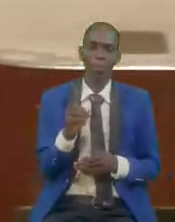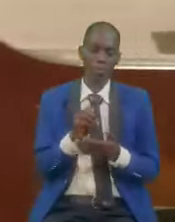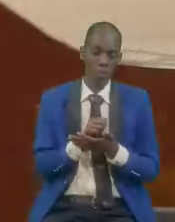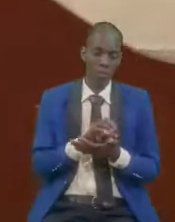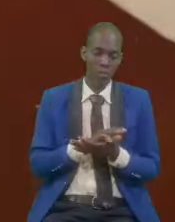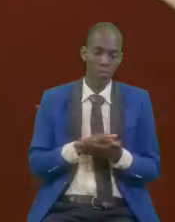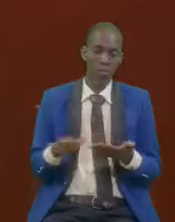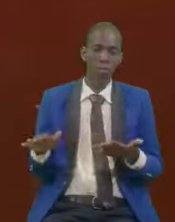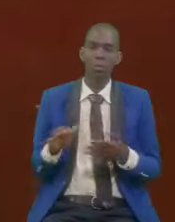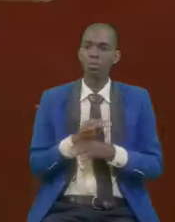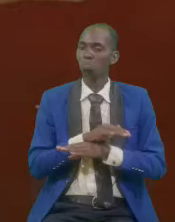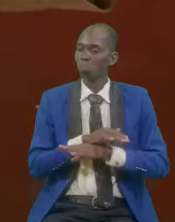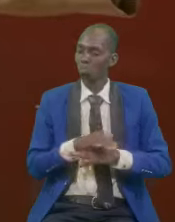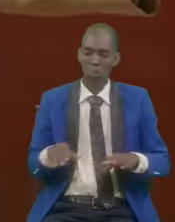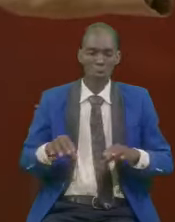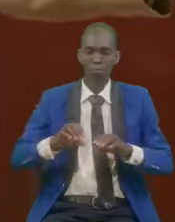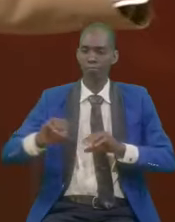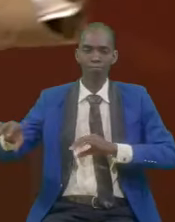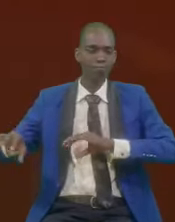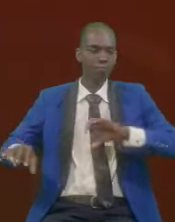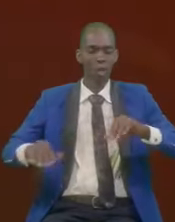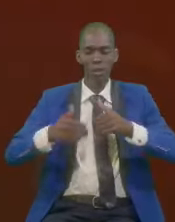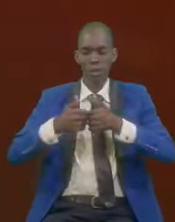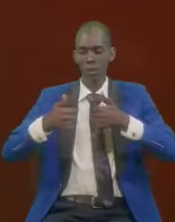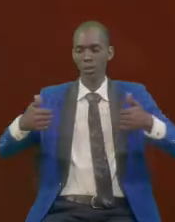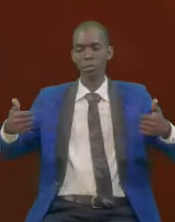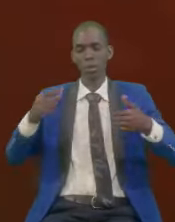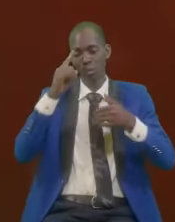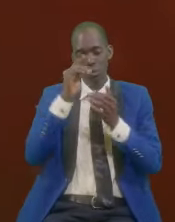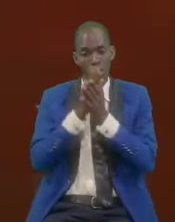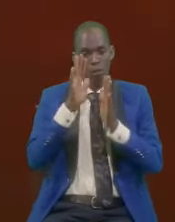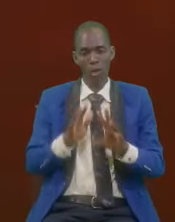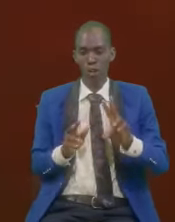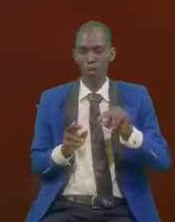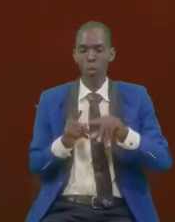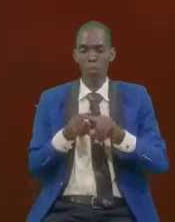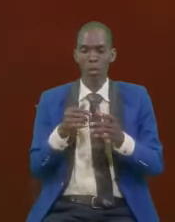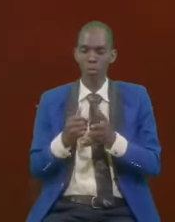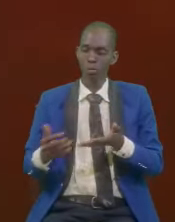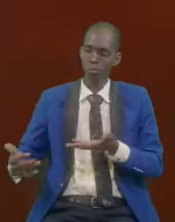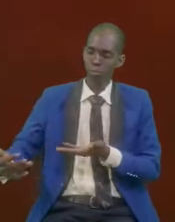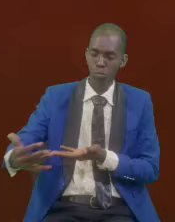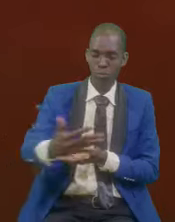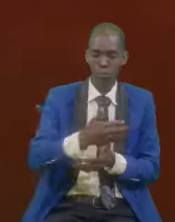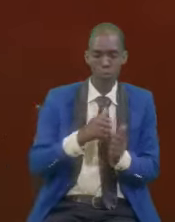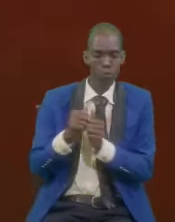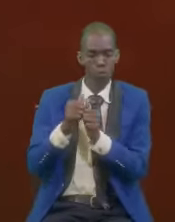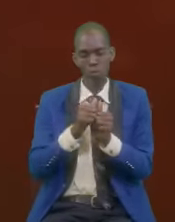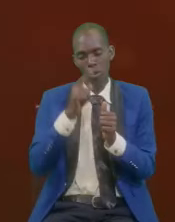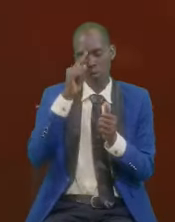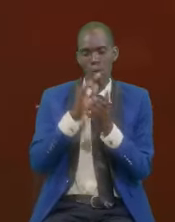Sanctification doesn't scatter believers, it gathers believers. Sanctification does